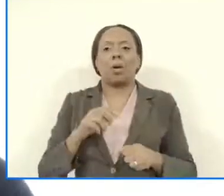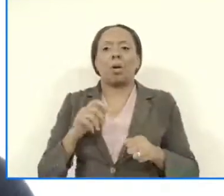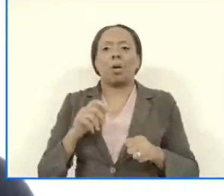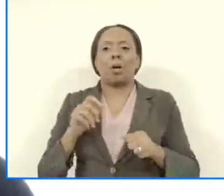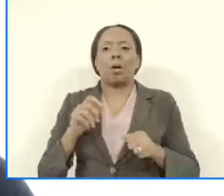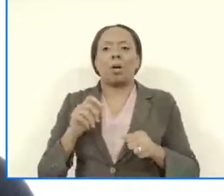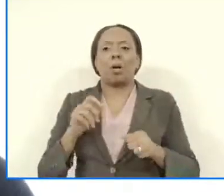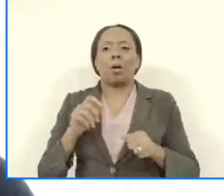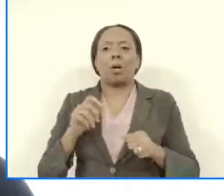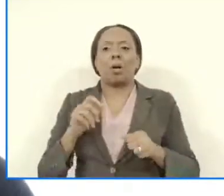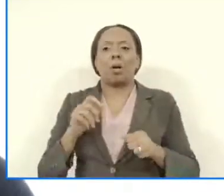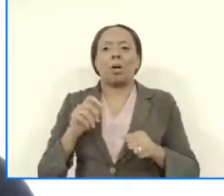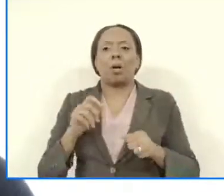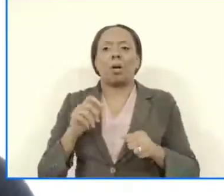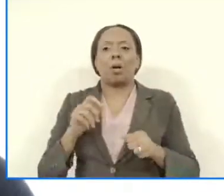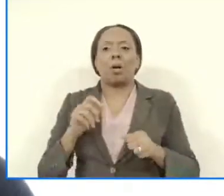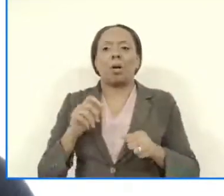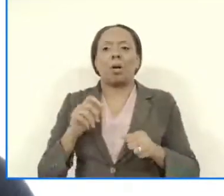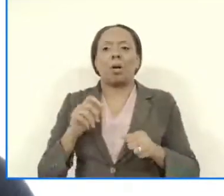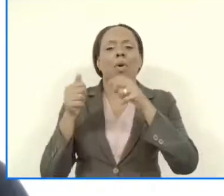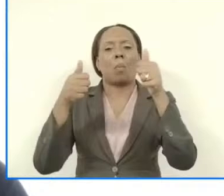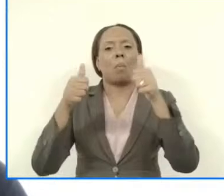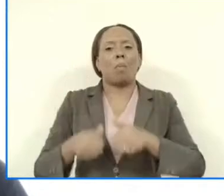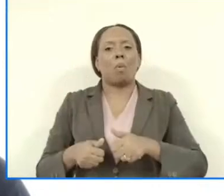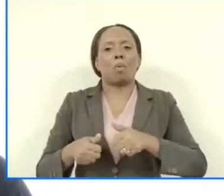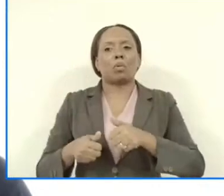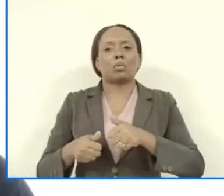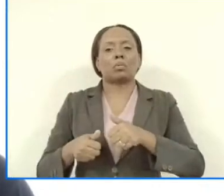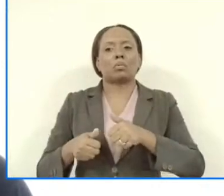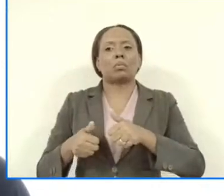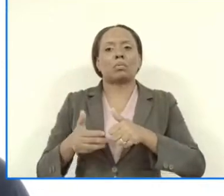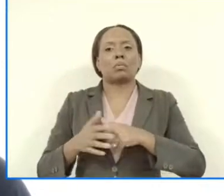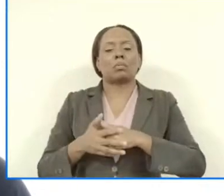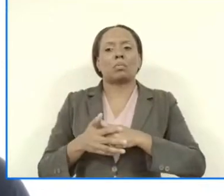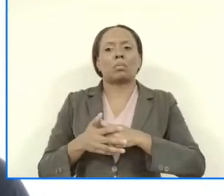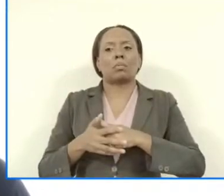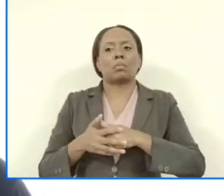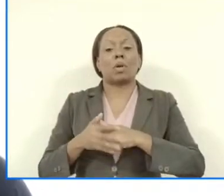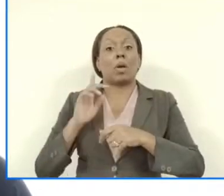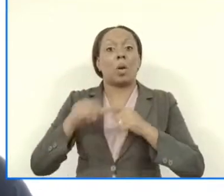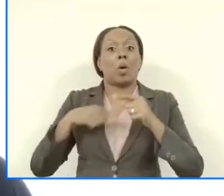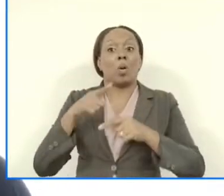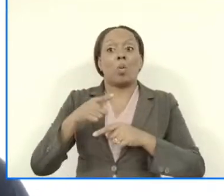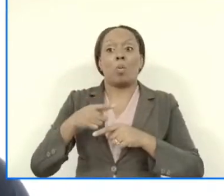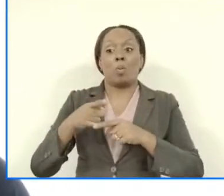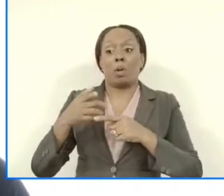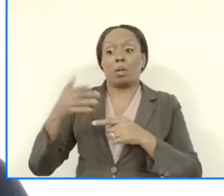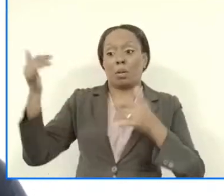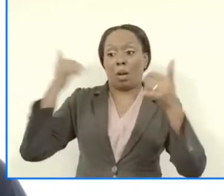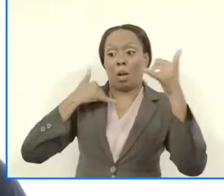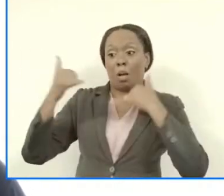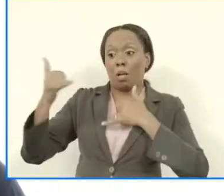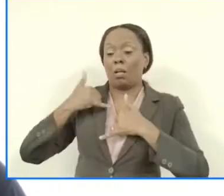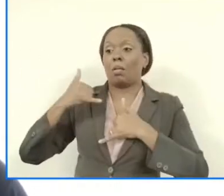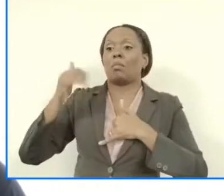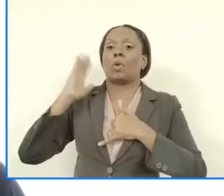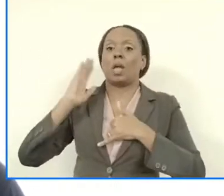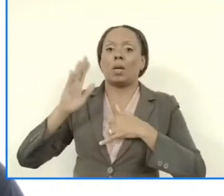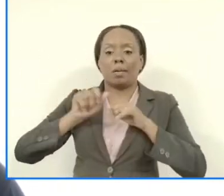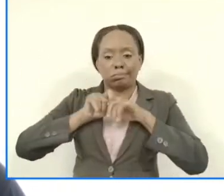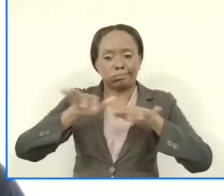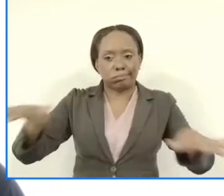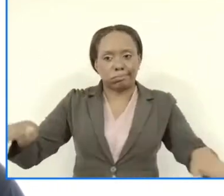they aren't forgotten. We certainly aren't forgetting anyone once the reports are in. We log those and we will get to every area. But